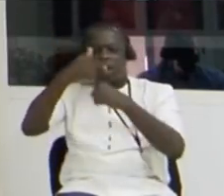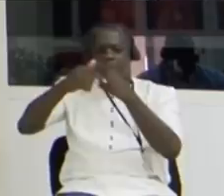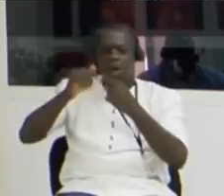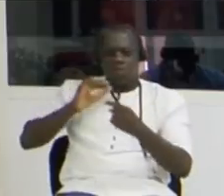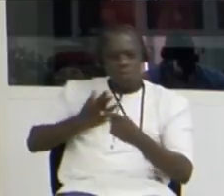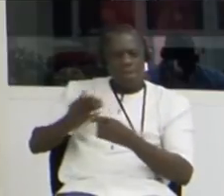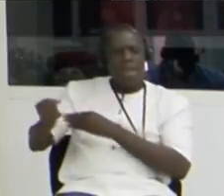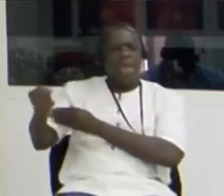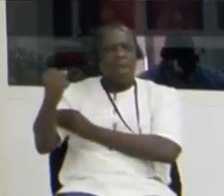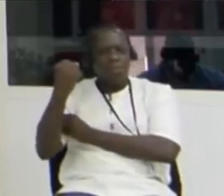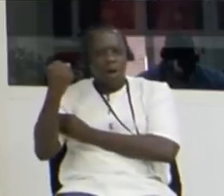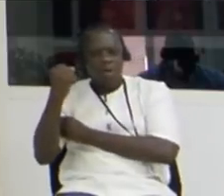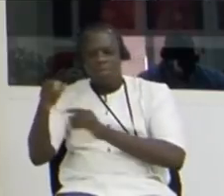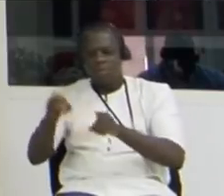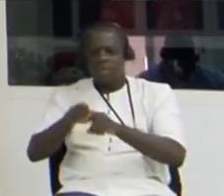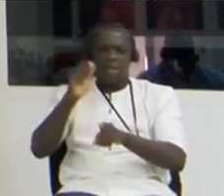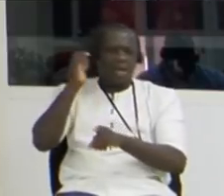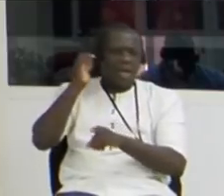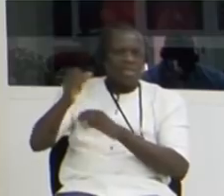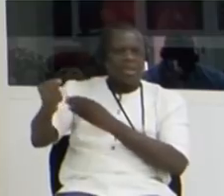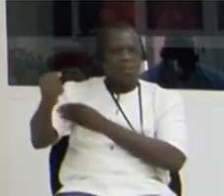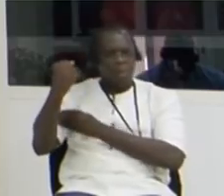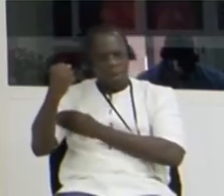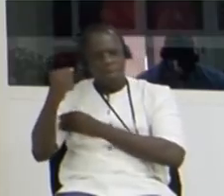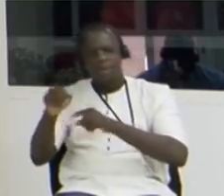empowerment, girls education,